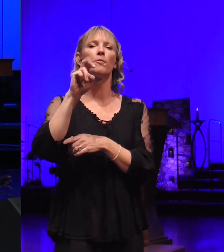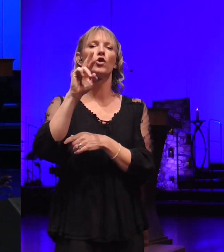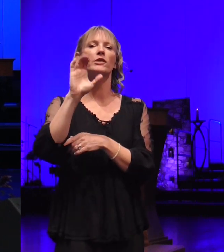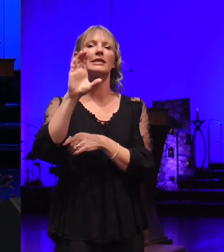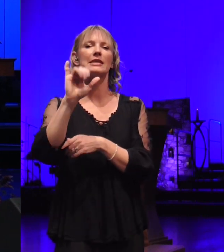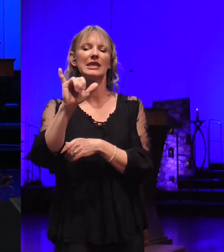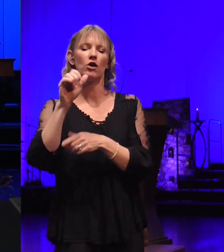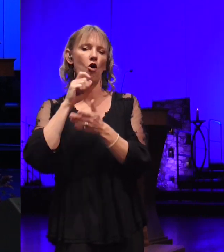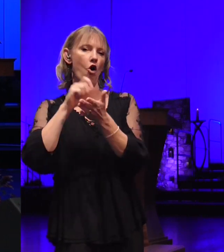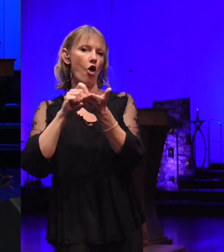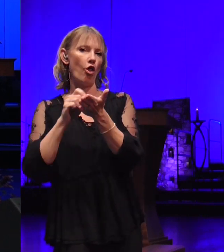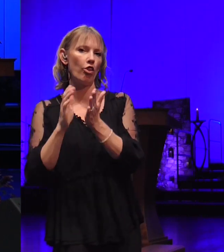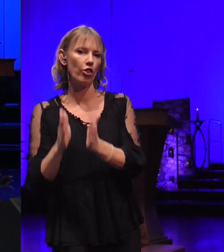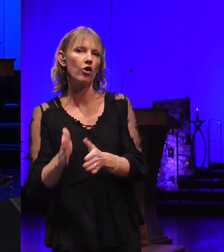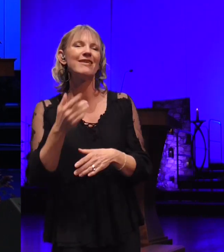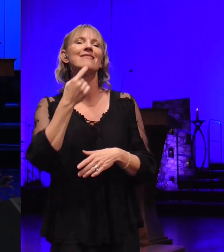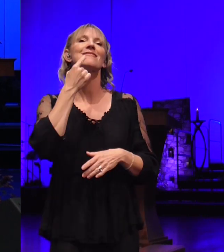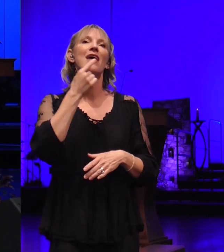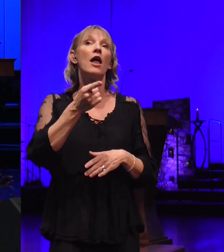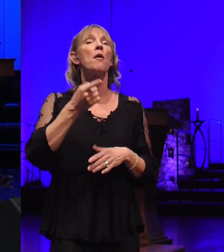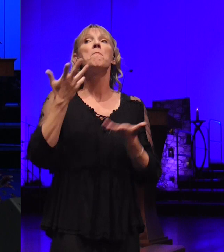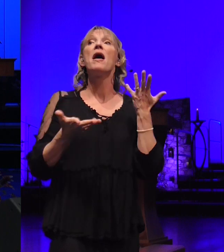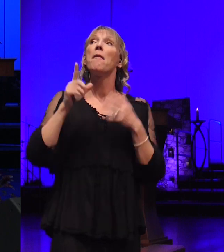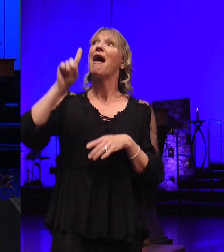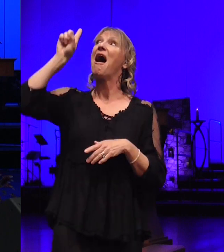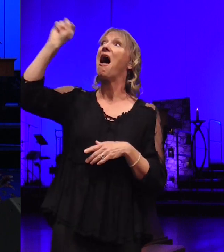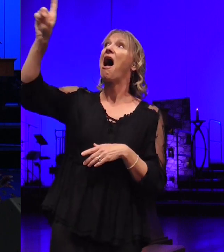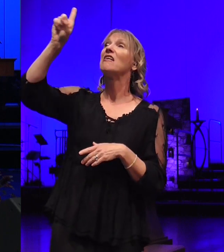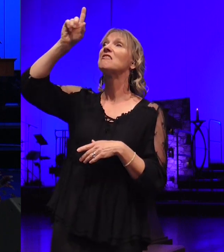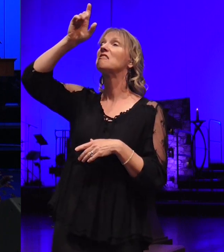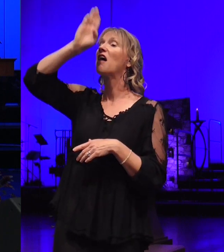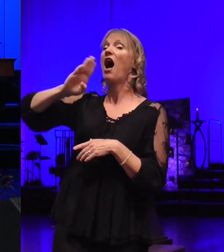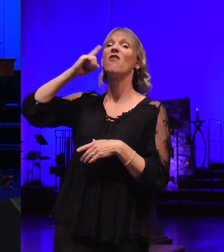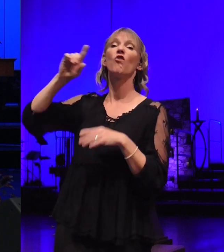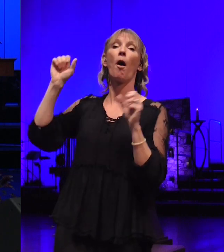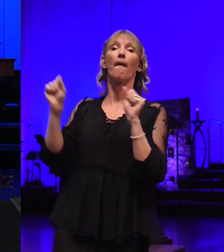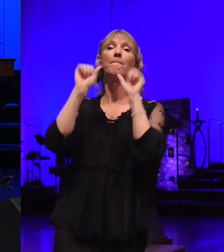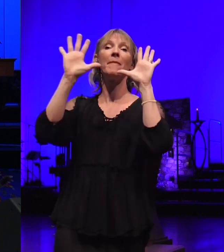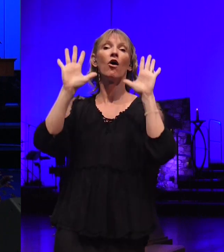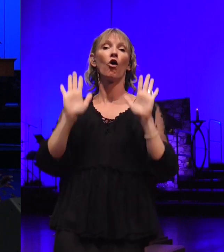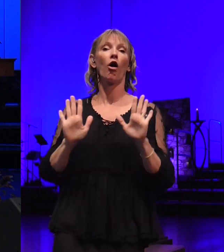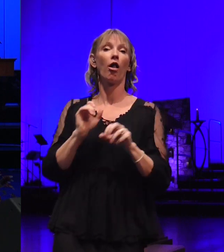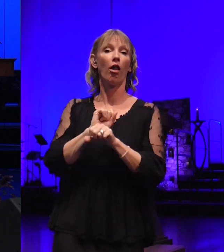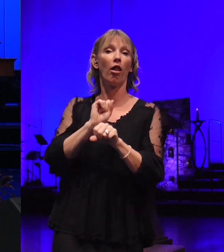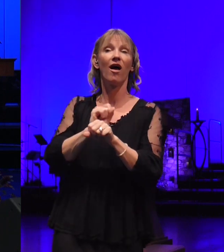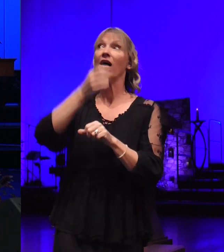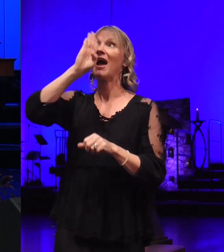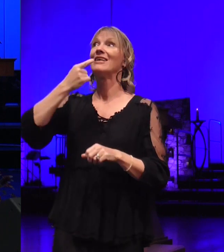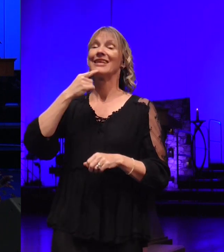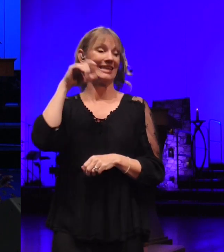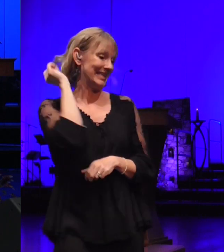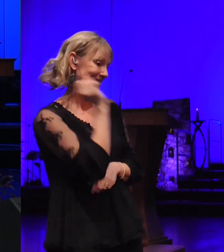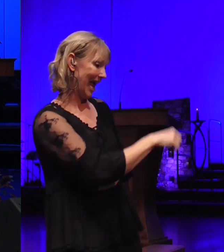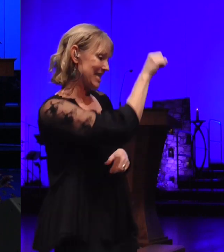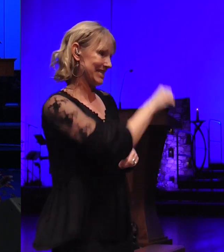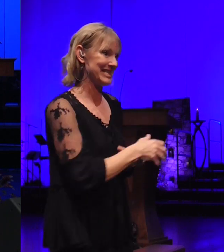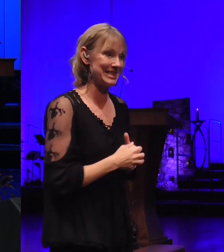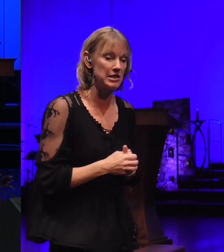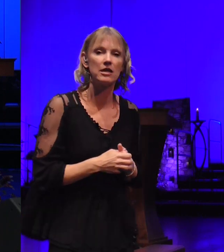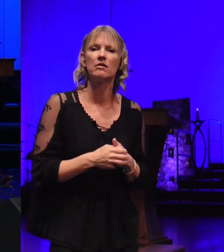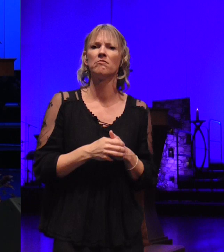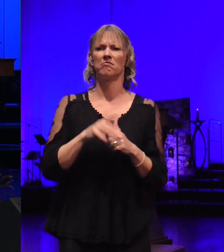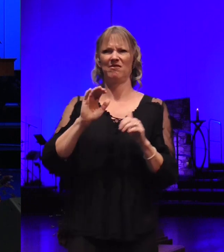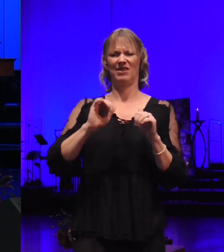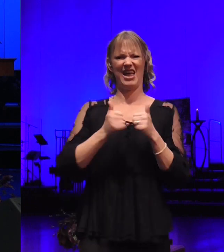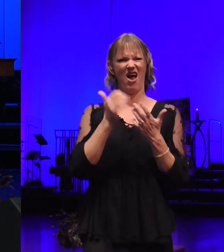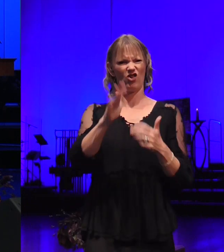said, "Suppose you ask God for a miracle, and God says yes. How do